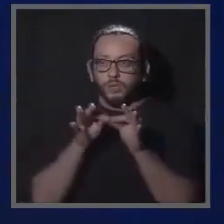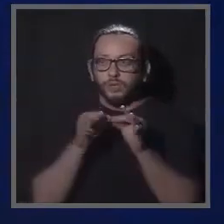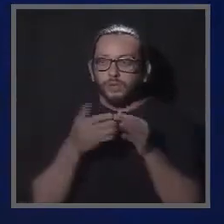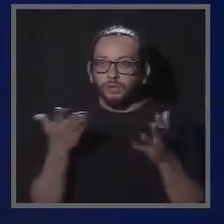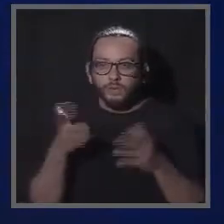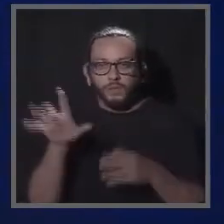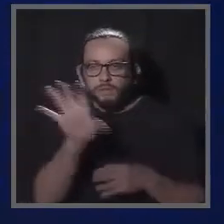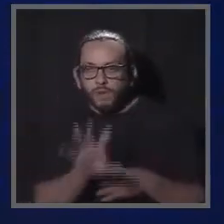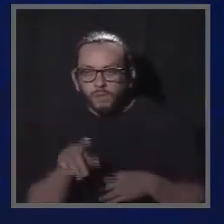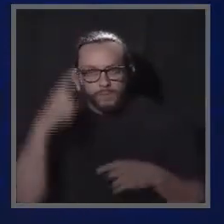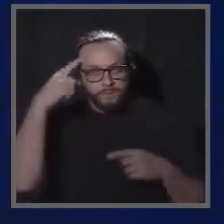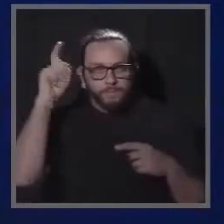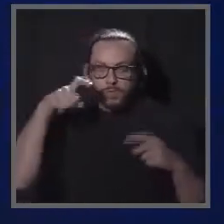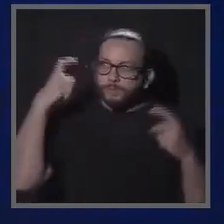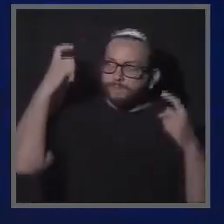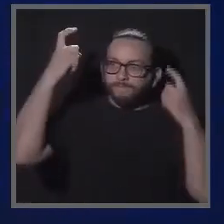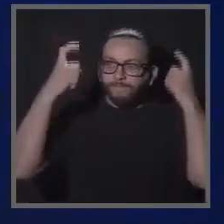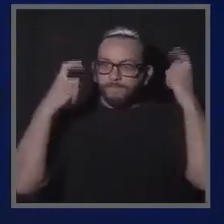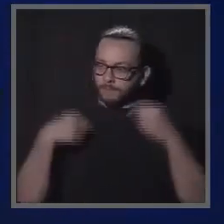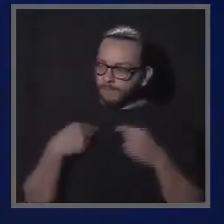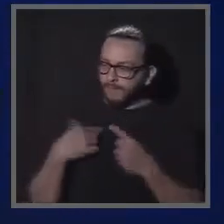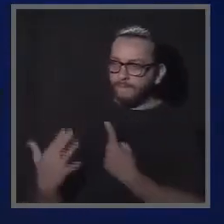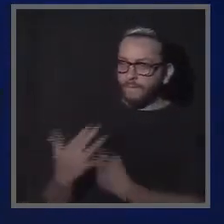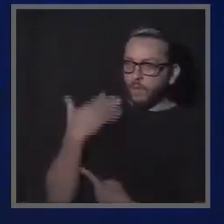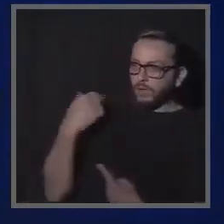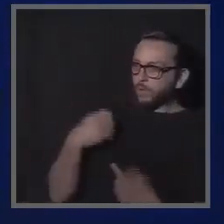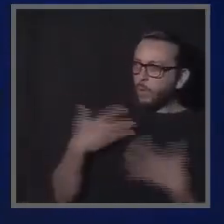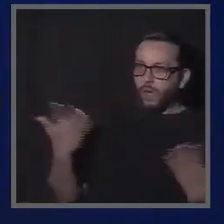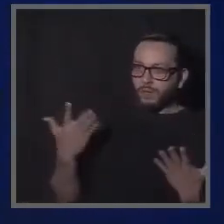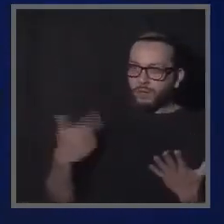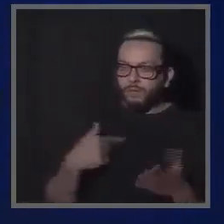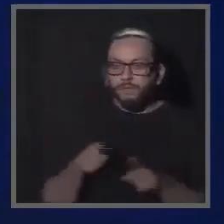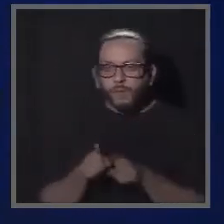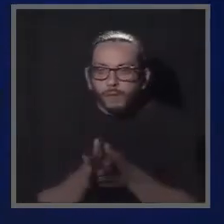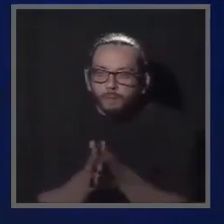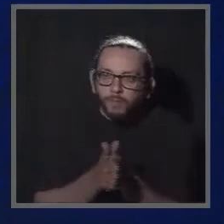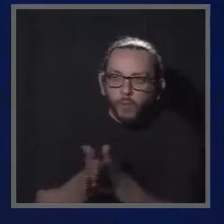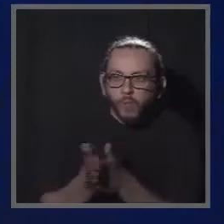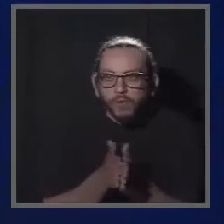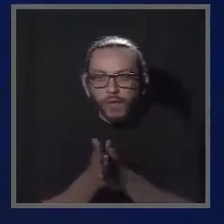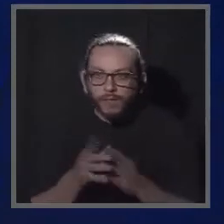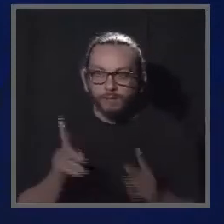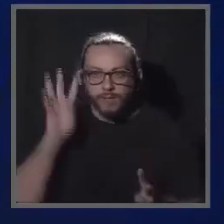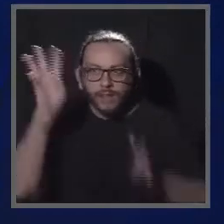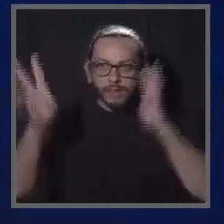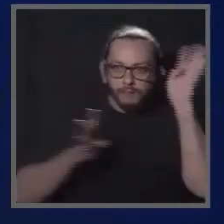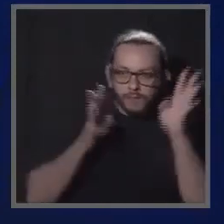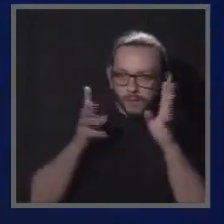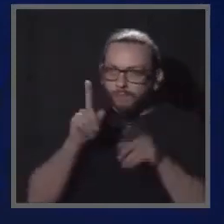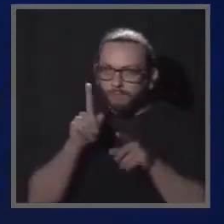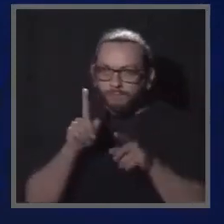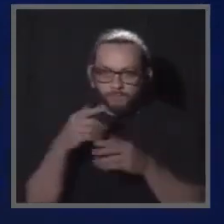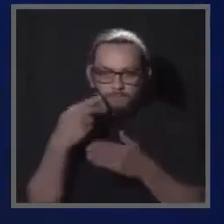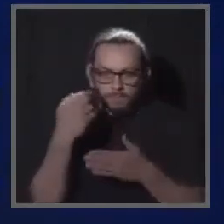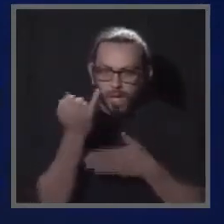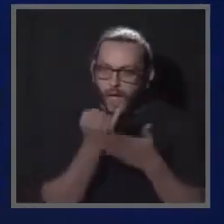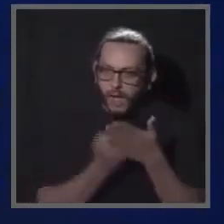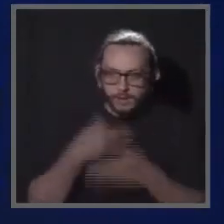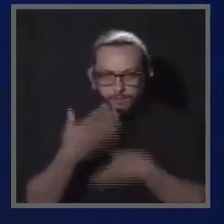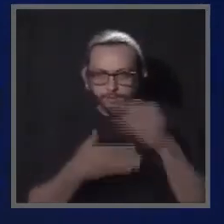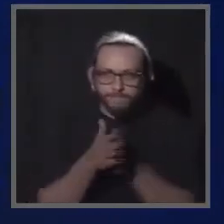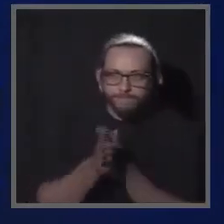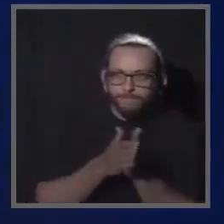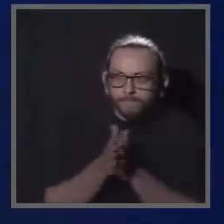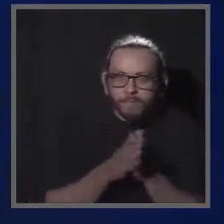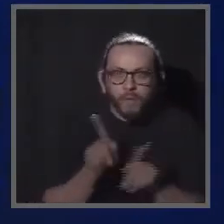And I use really all the creative process artists use in order to empathize as well